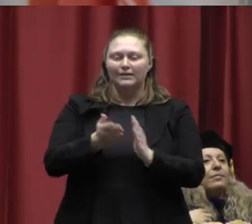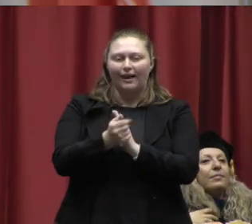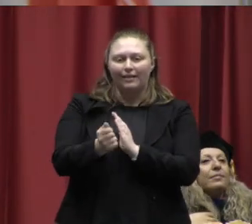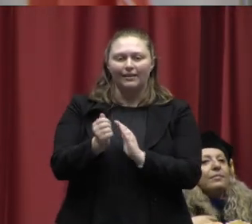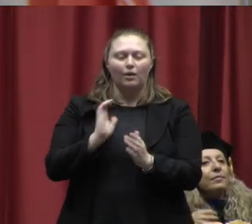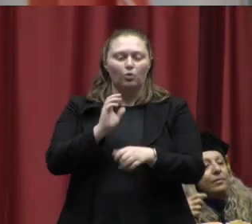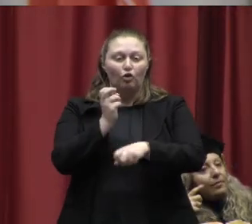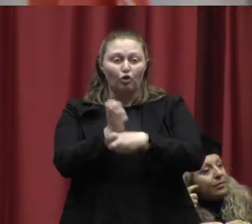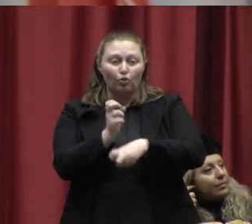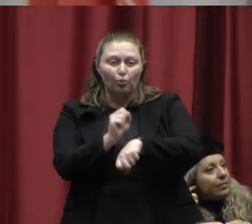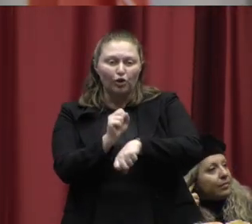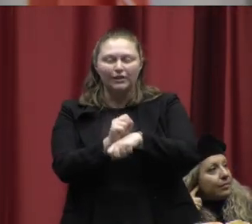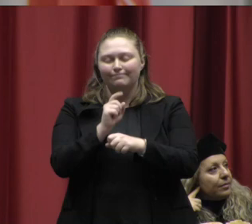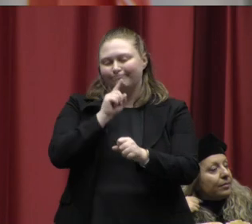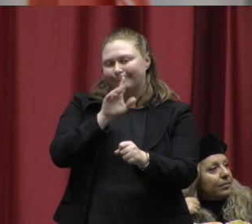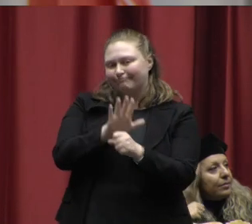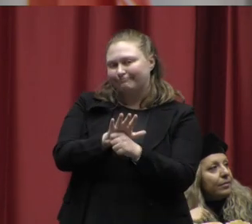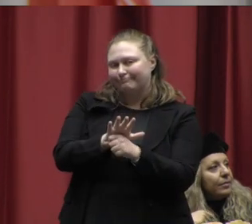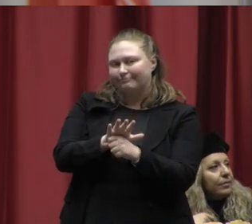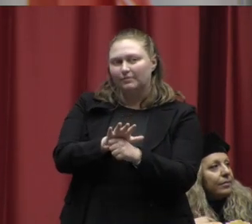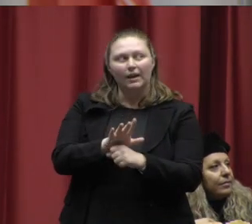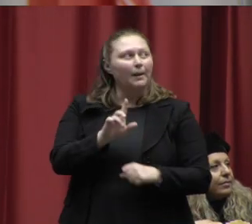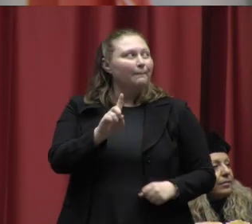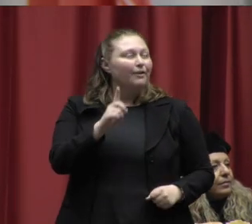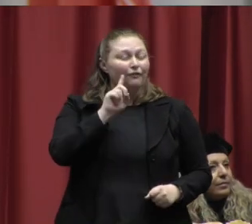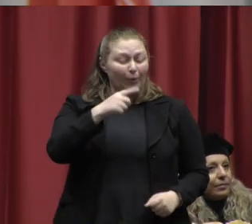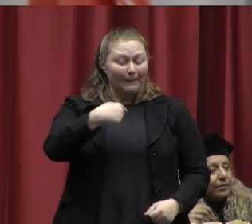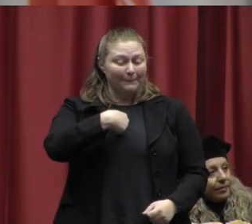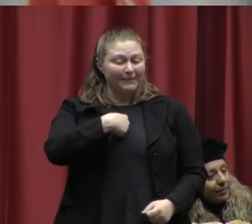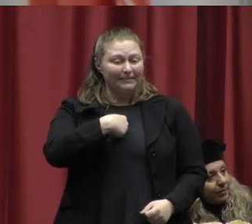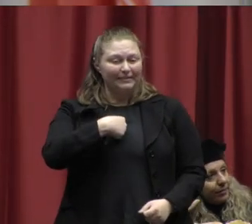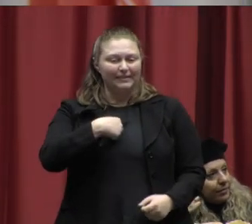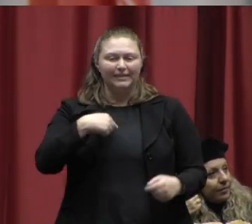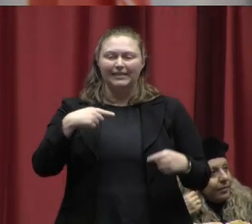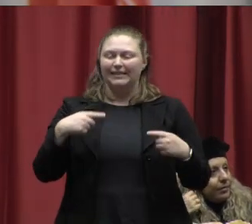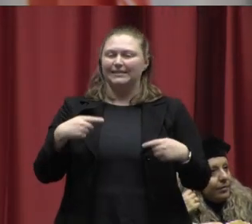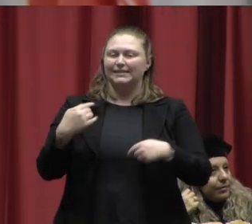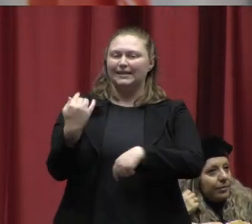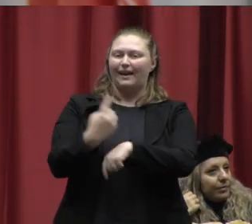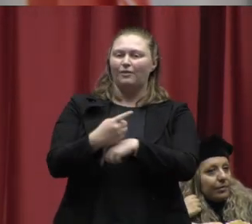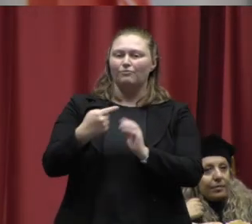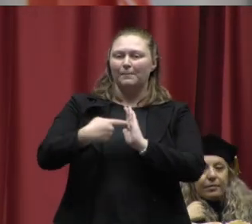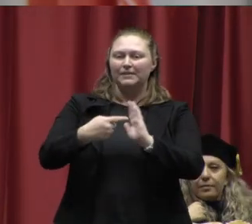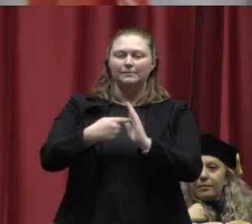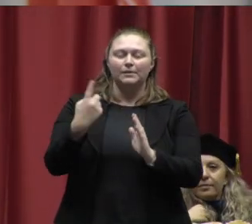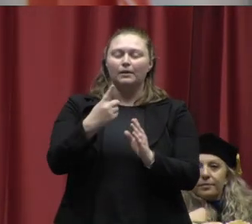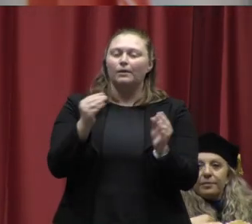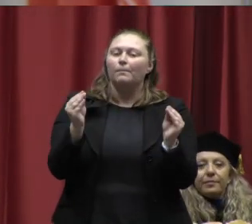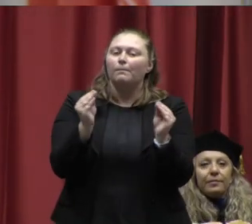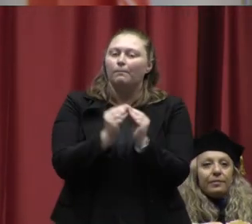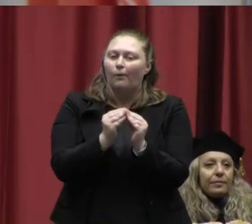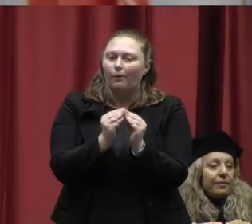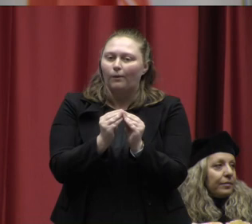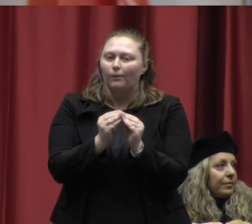work and dedication. But for me, this day represents something even more